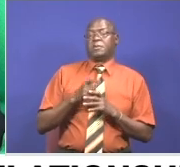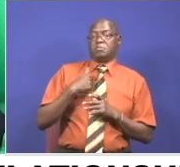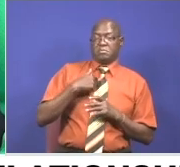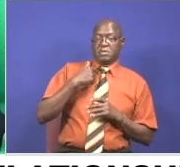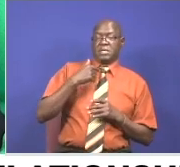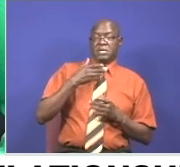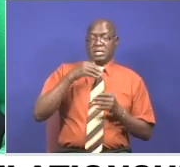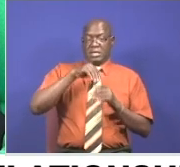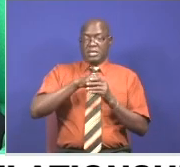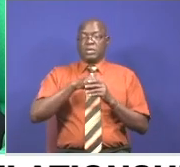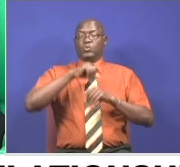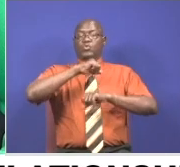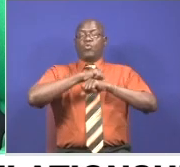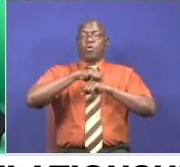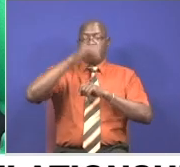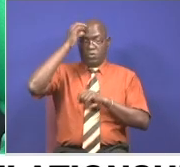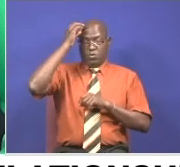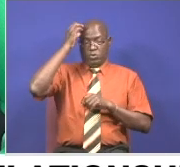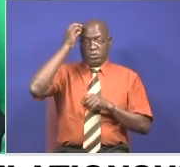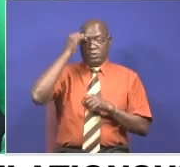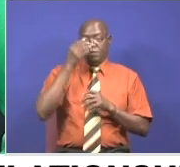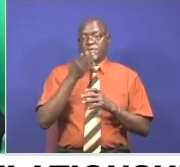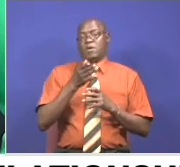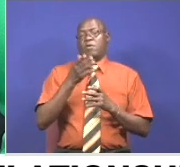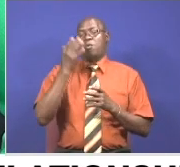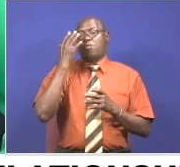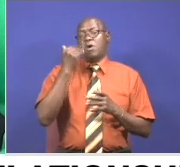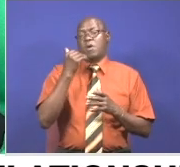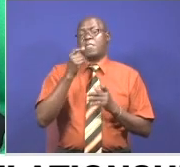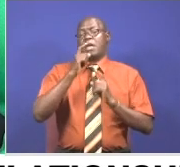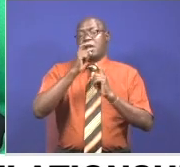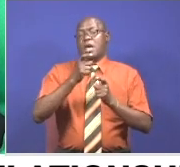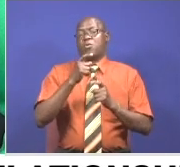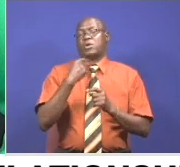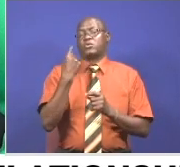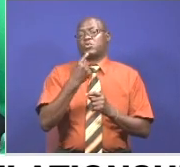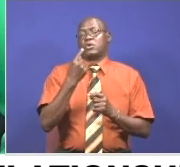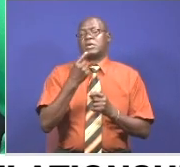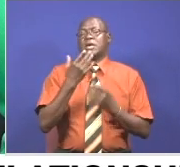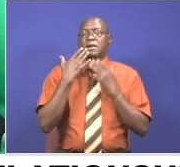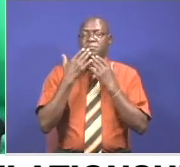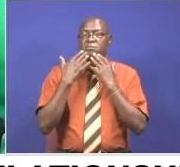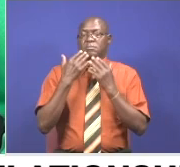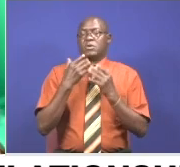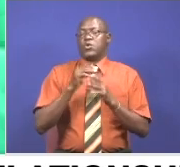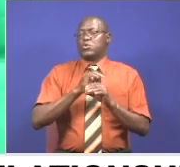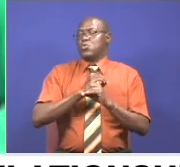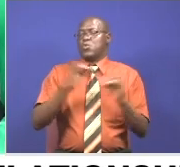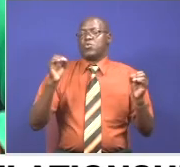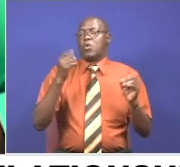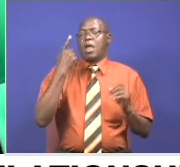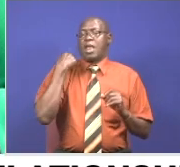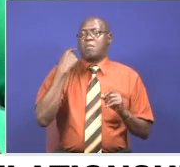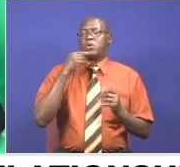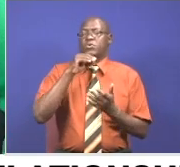that dowry doesn't really end, because dowry is basically an appreciation. So there's no figure that you can really put on the lady, even